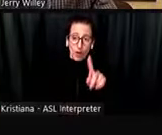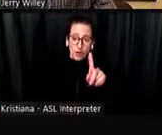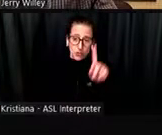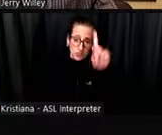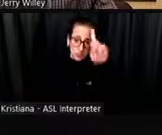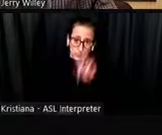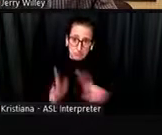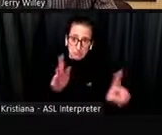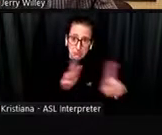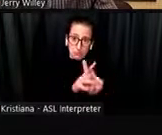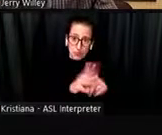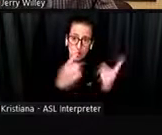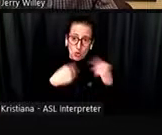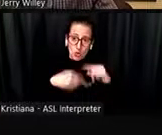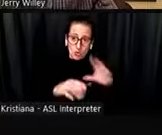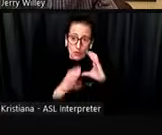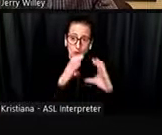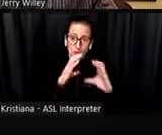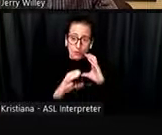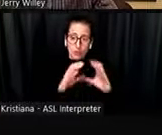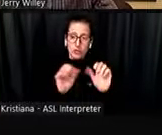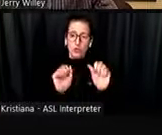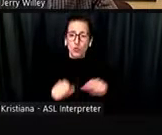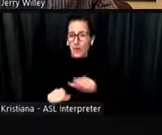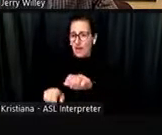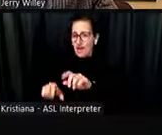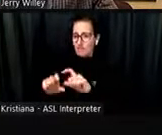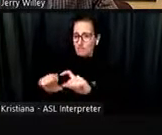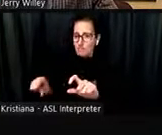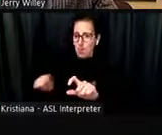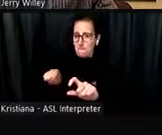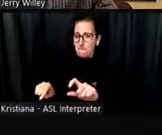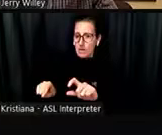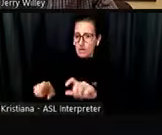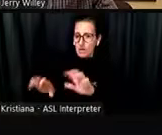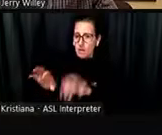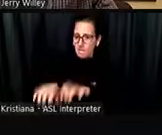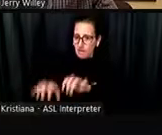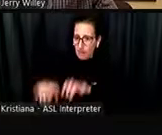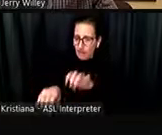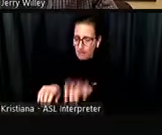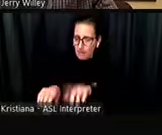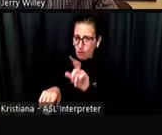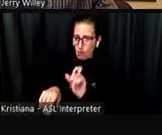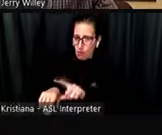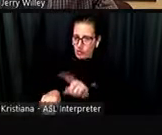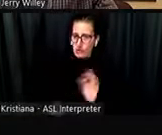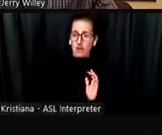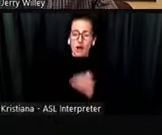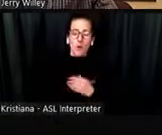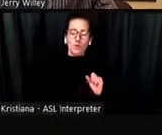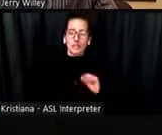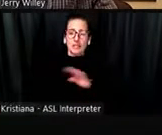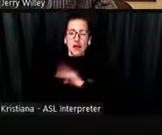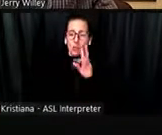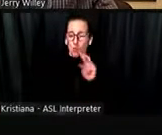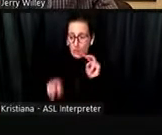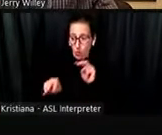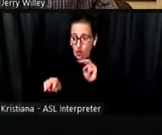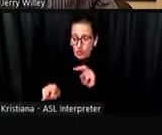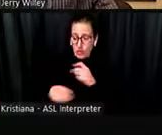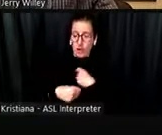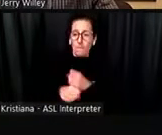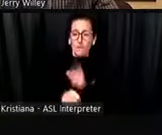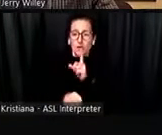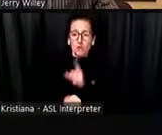button at the bottom of your screen, and county staff will be monitoring that and making sure if your question can be answered tonight, it will be answered,